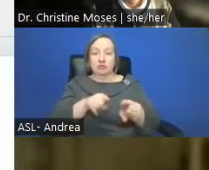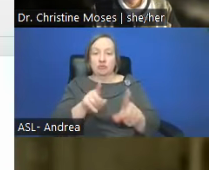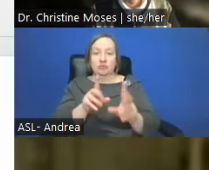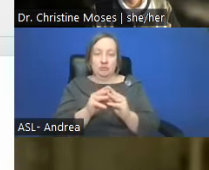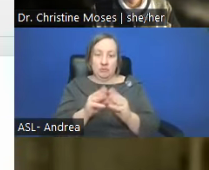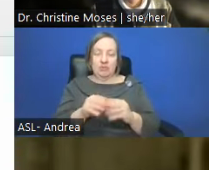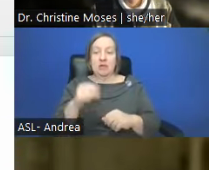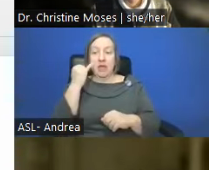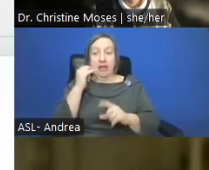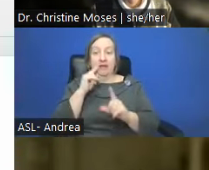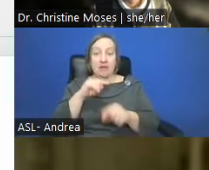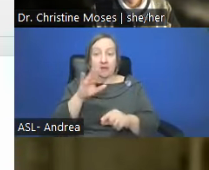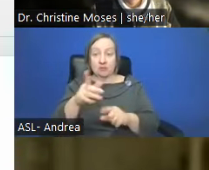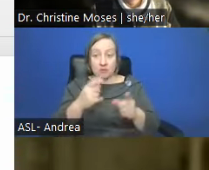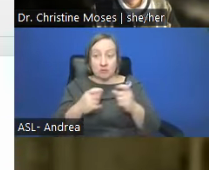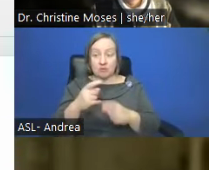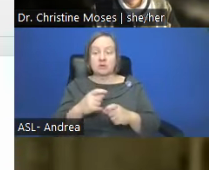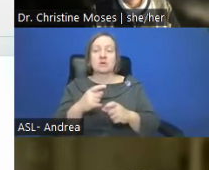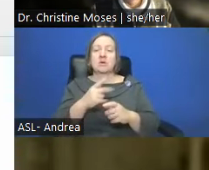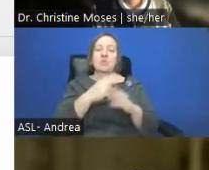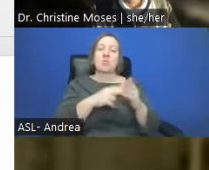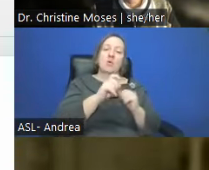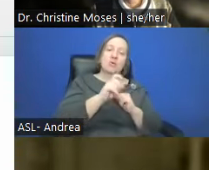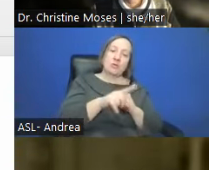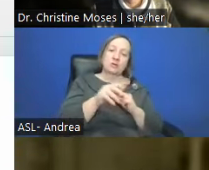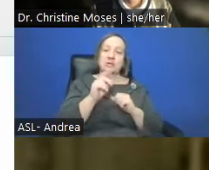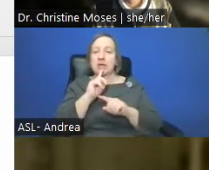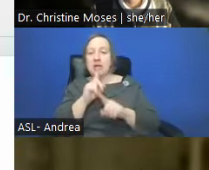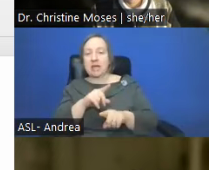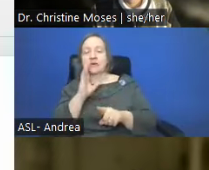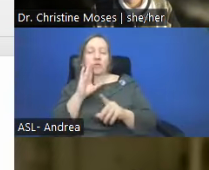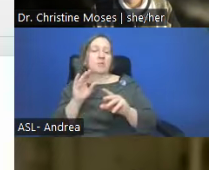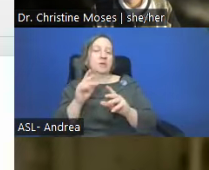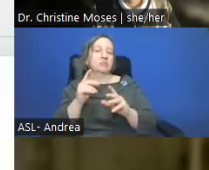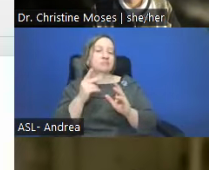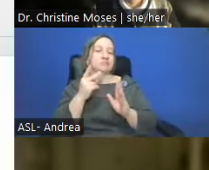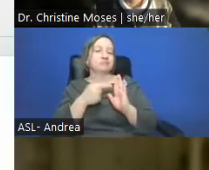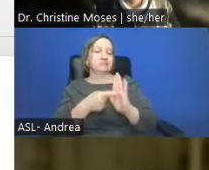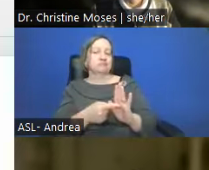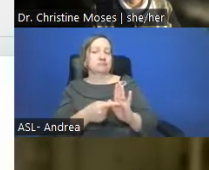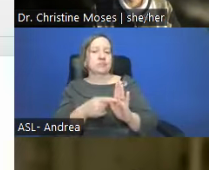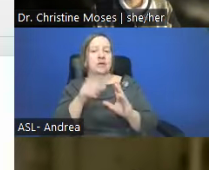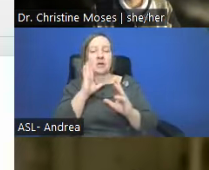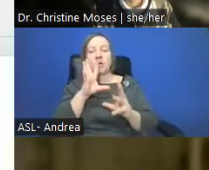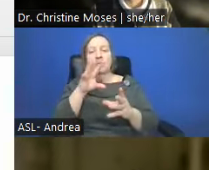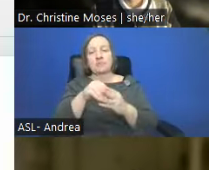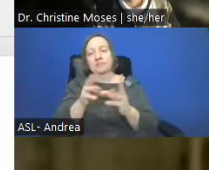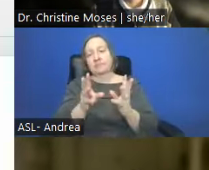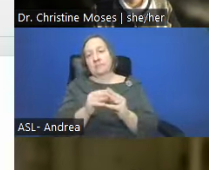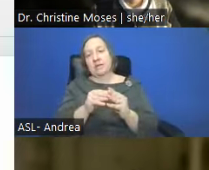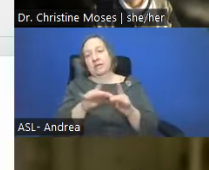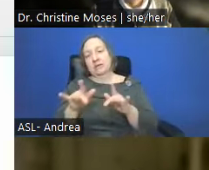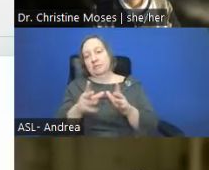if answered, both the question and the answer will be visible to you and will become part of the meeting